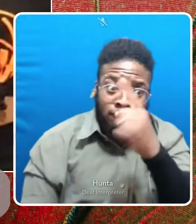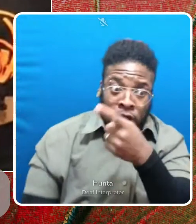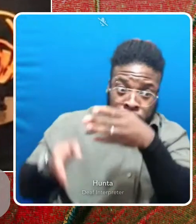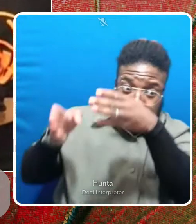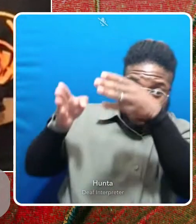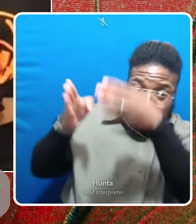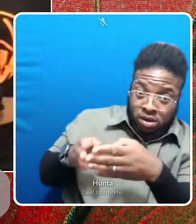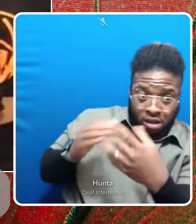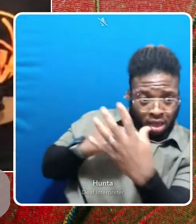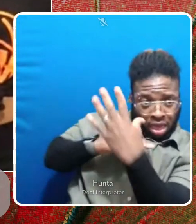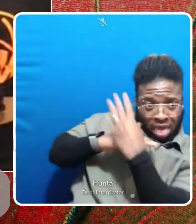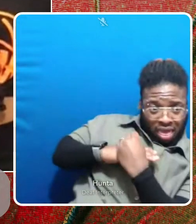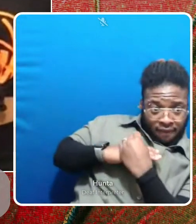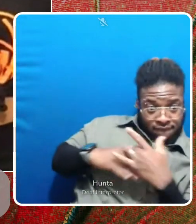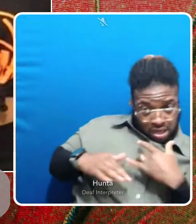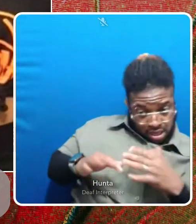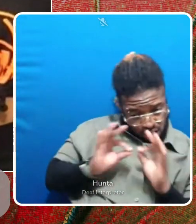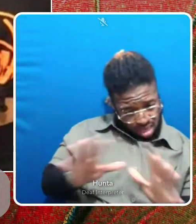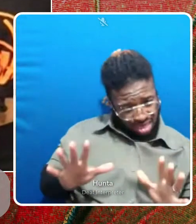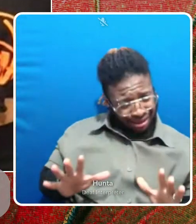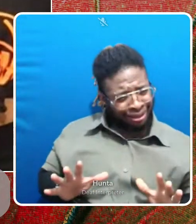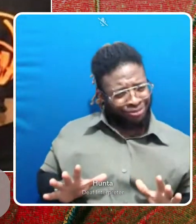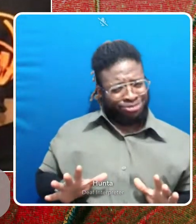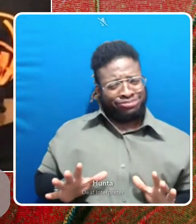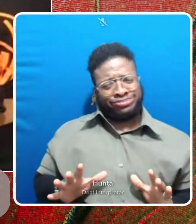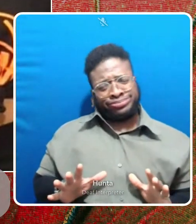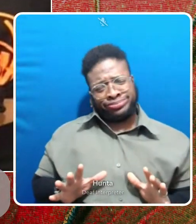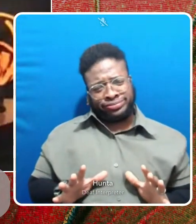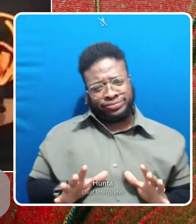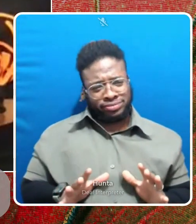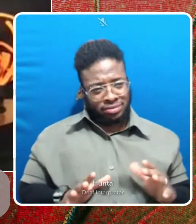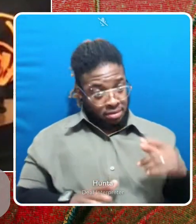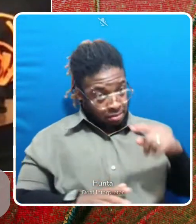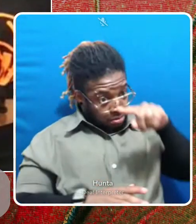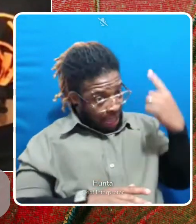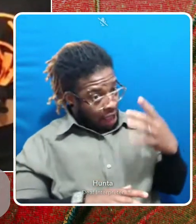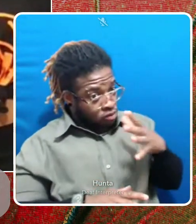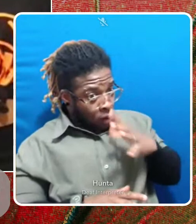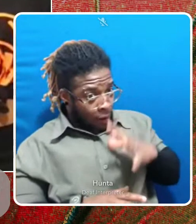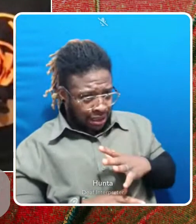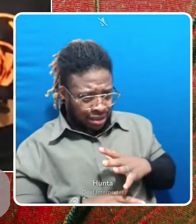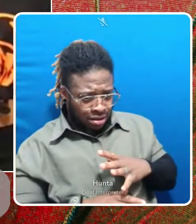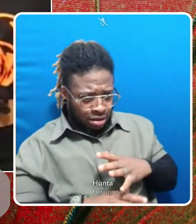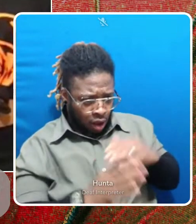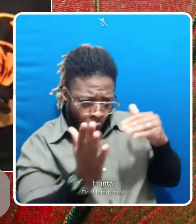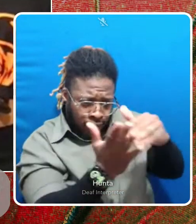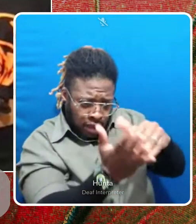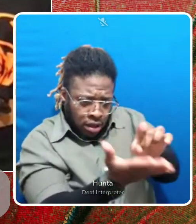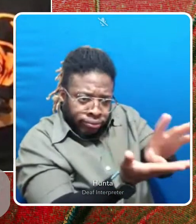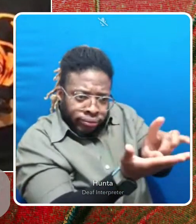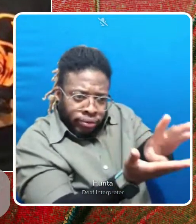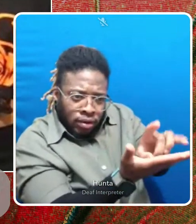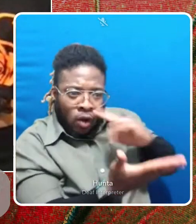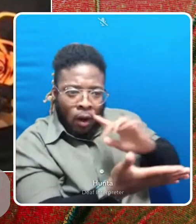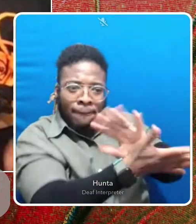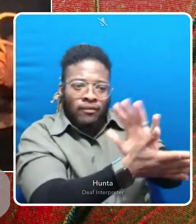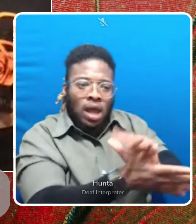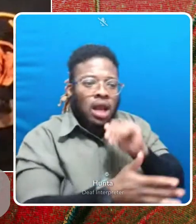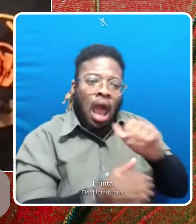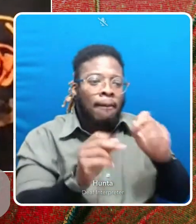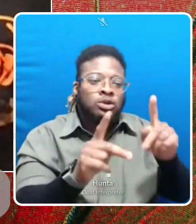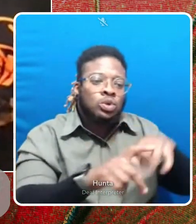came society. Black girls often written out of the movie before we even had a chance to be on screen. Had their lives stolen and given to someone